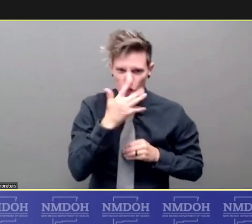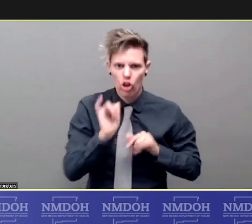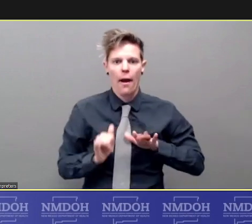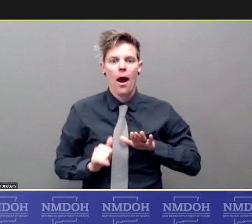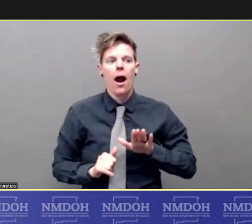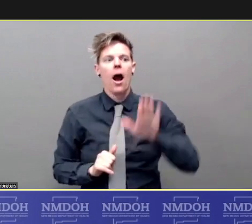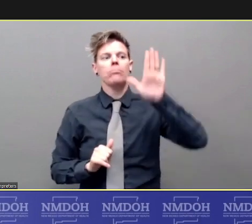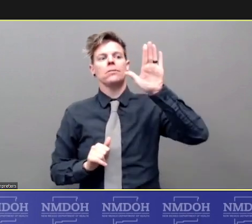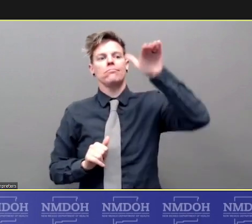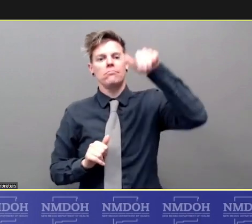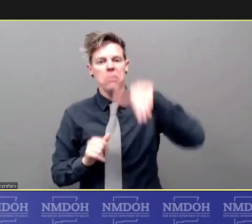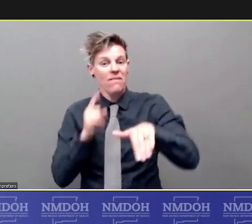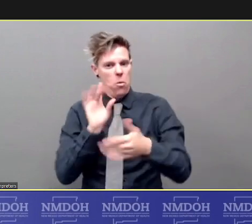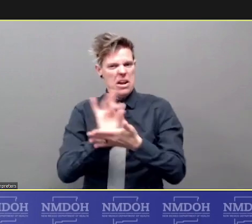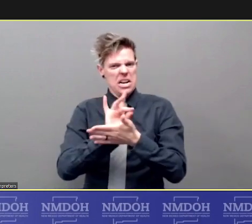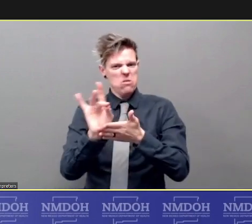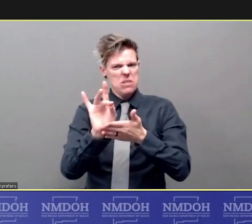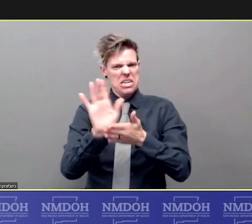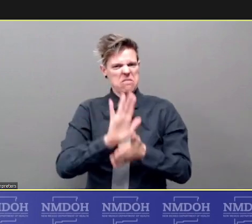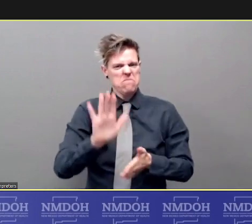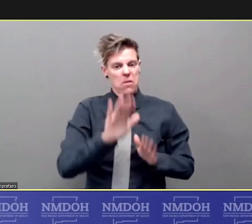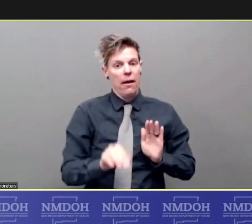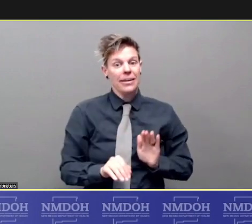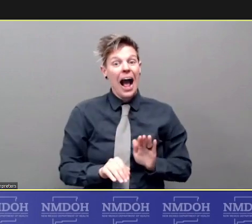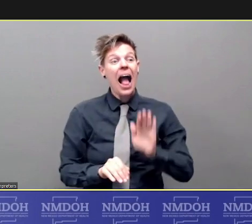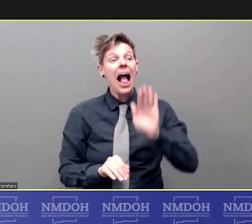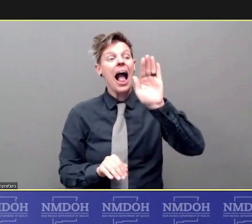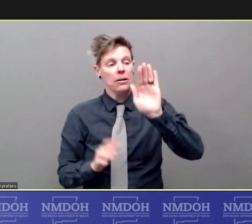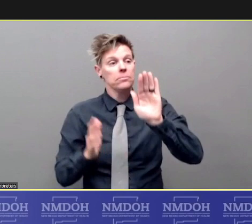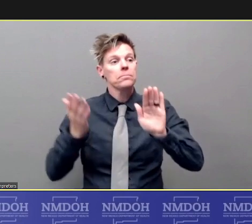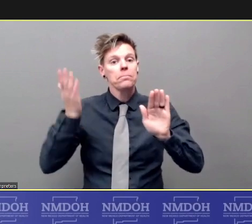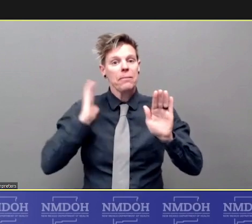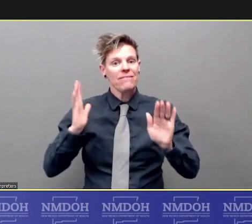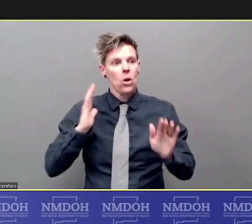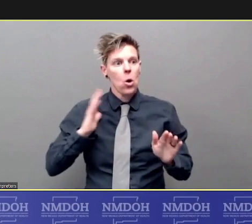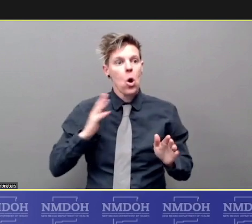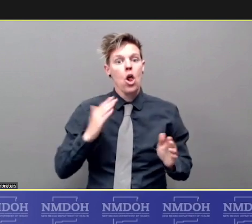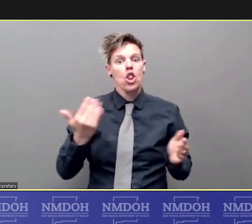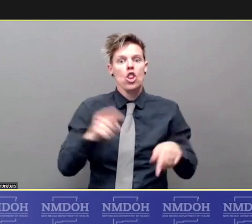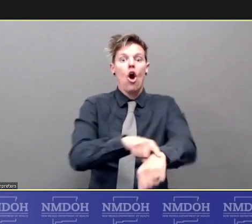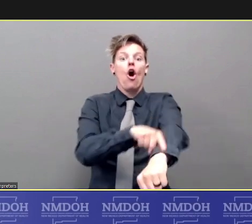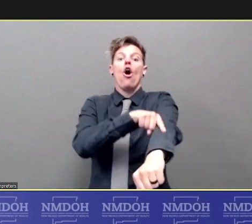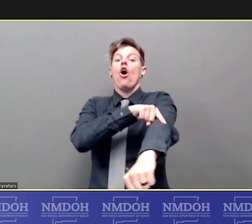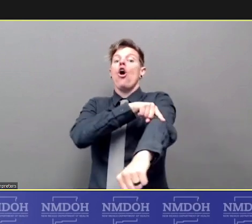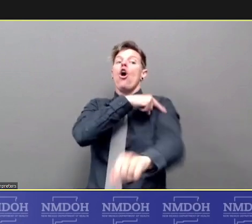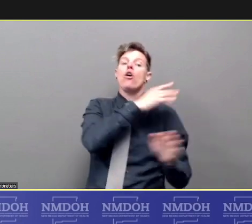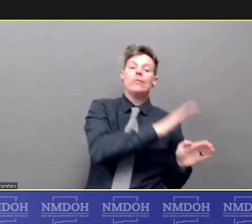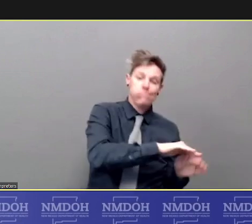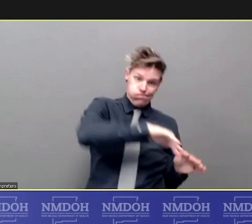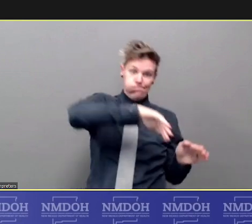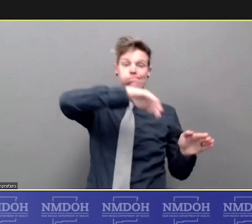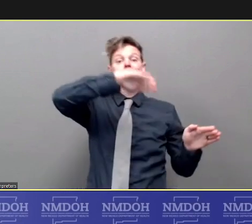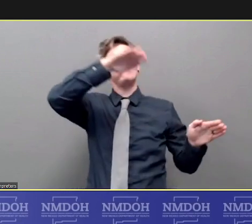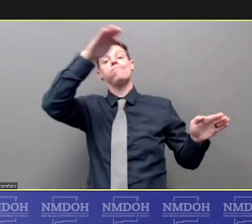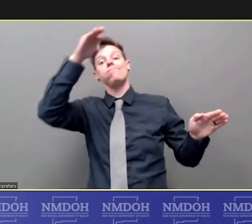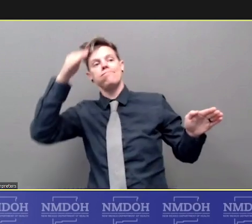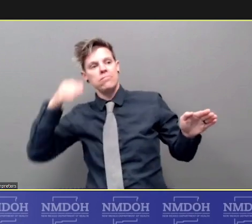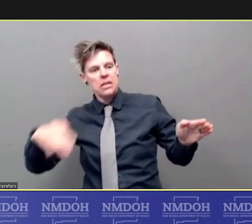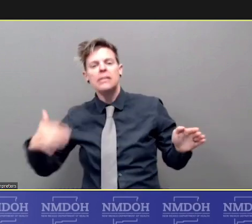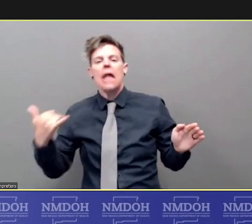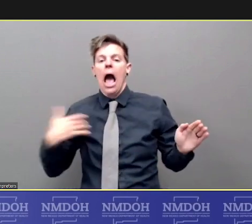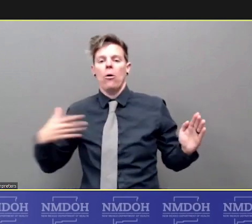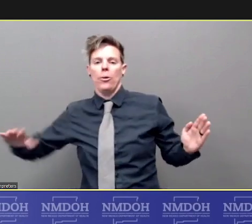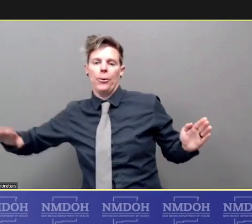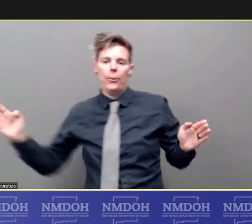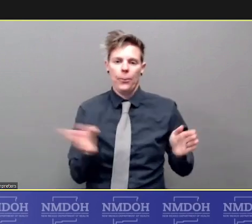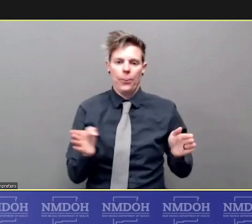is much, much shorter than many of the other peaks that we've had. And so, you know, we first got into this 4 weeks ago. So